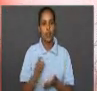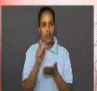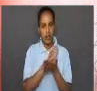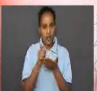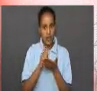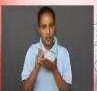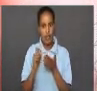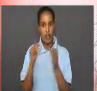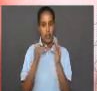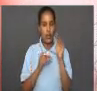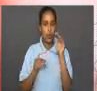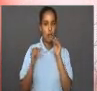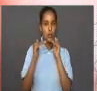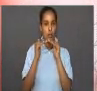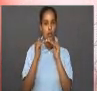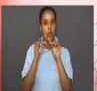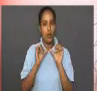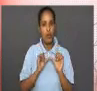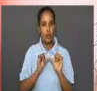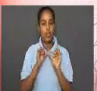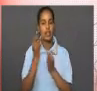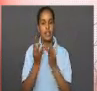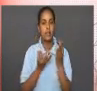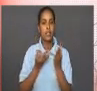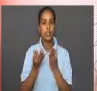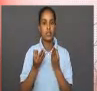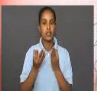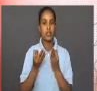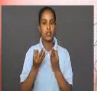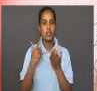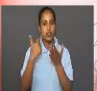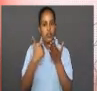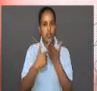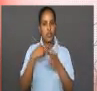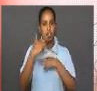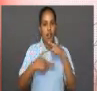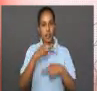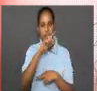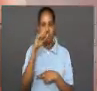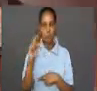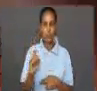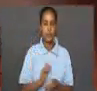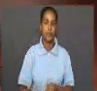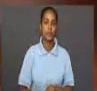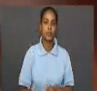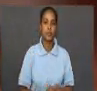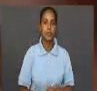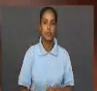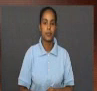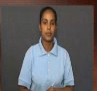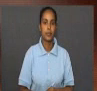Write the equilibrium constant expression for this reaction.